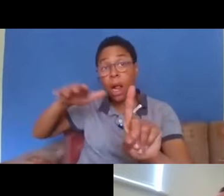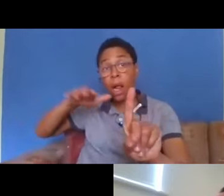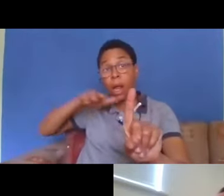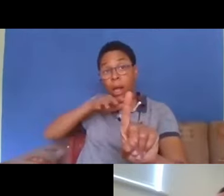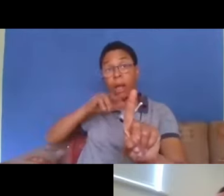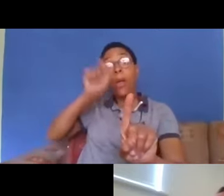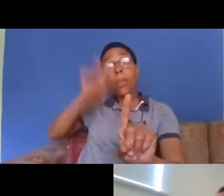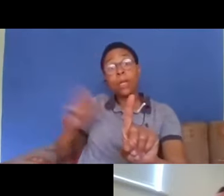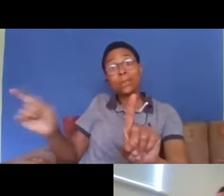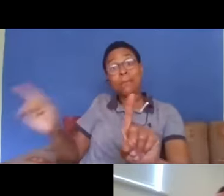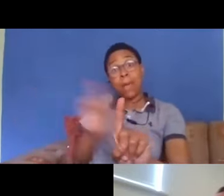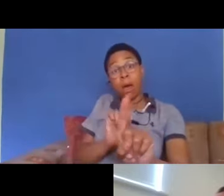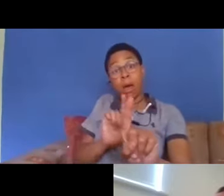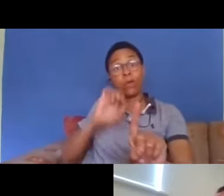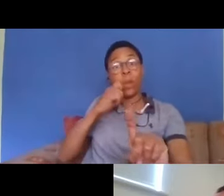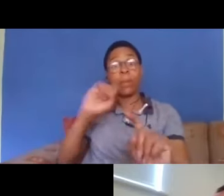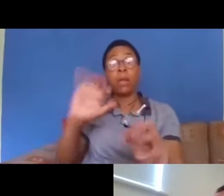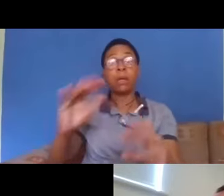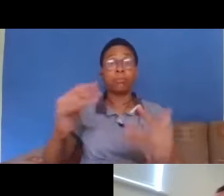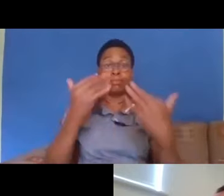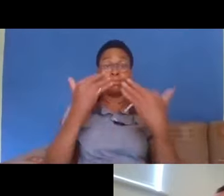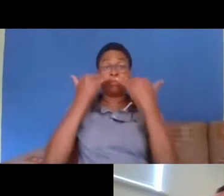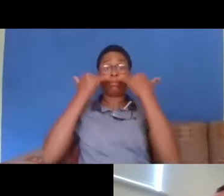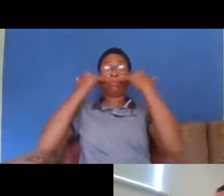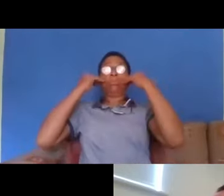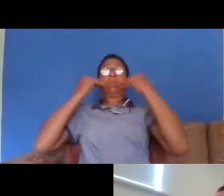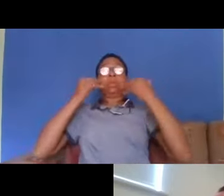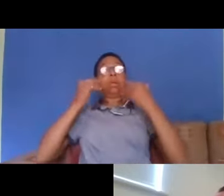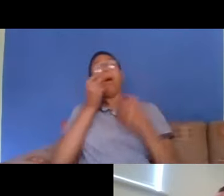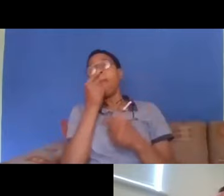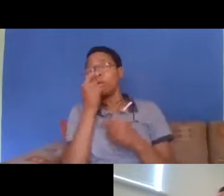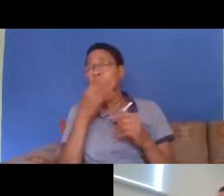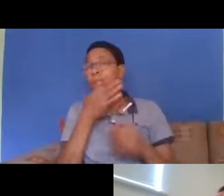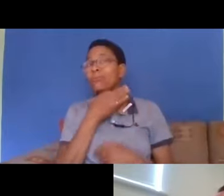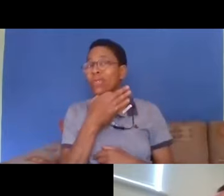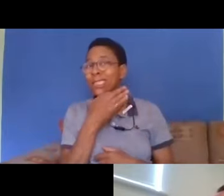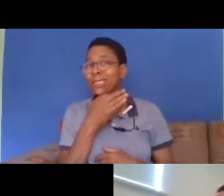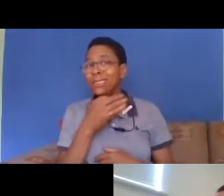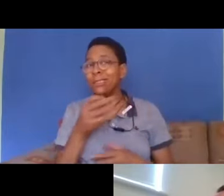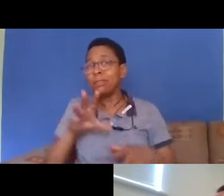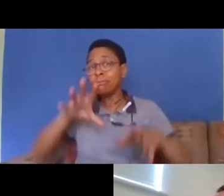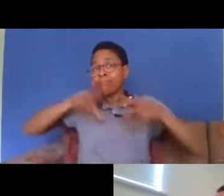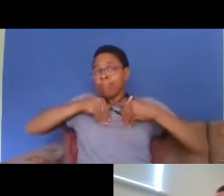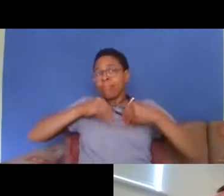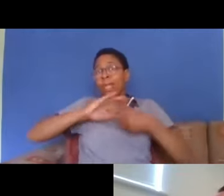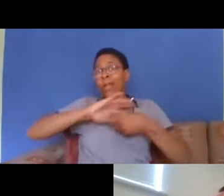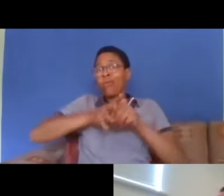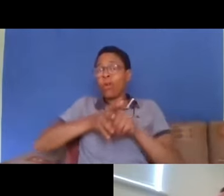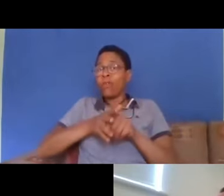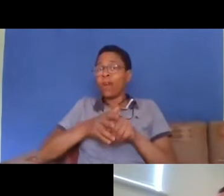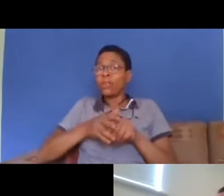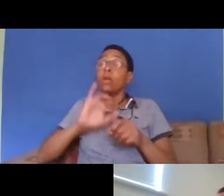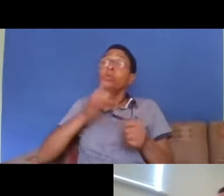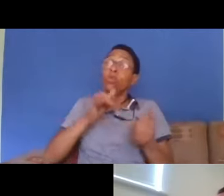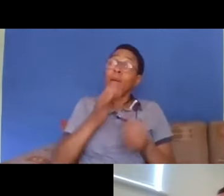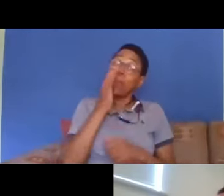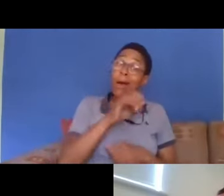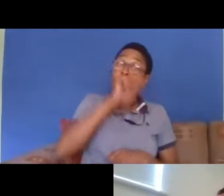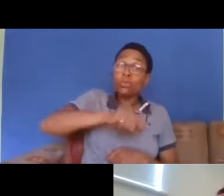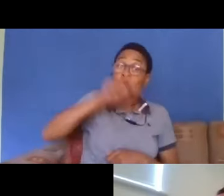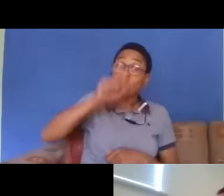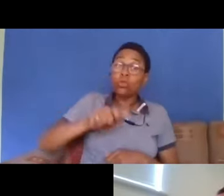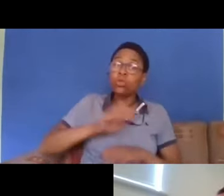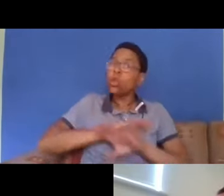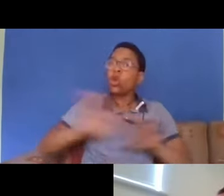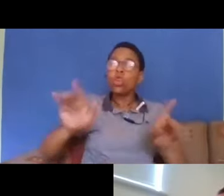ahead of them. So you could look at considering having people travelling across the room side by side, and